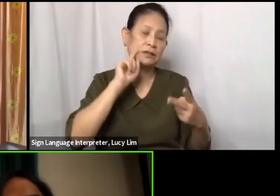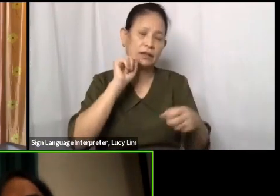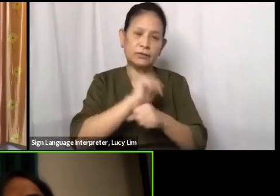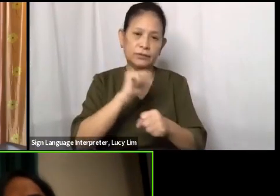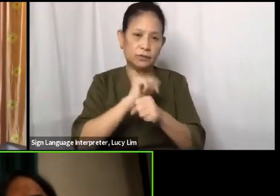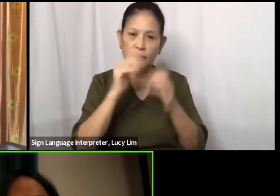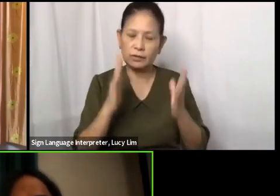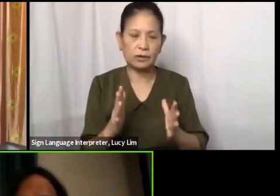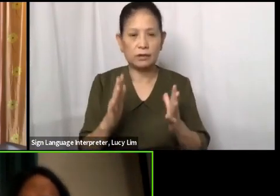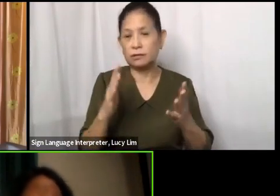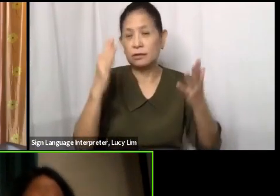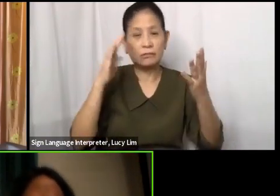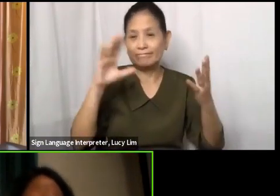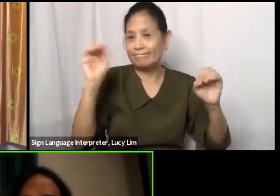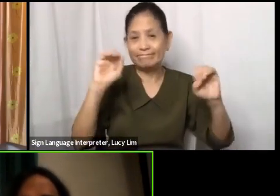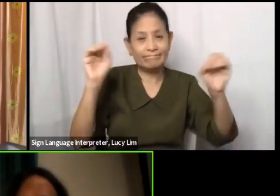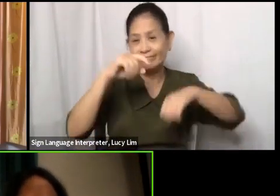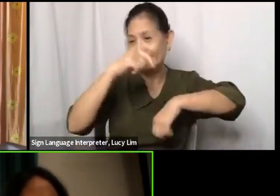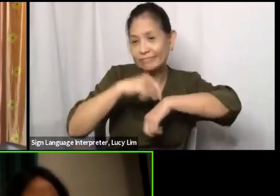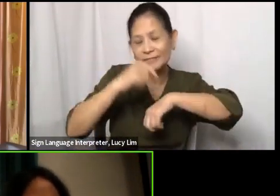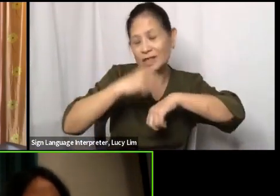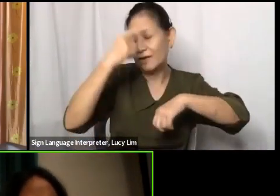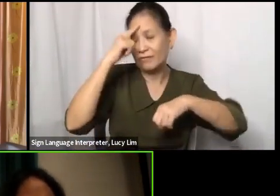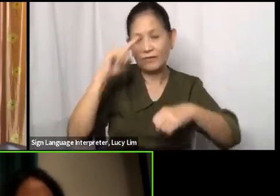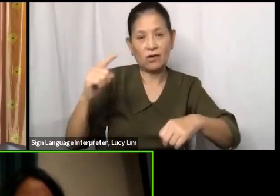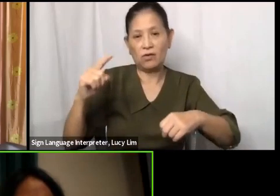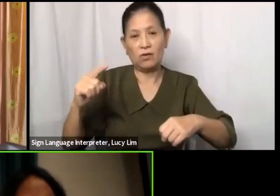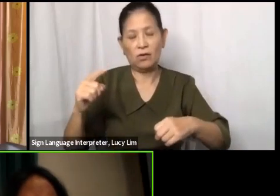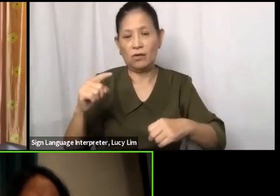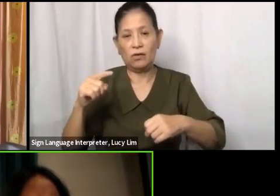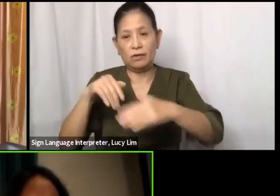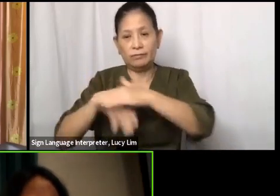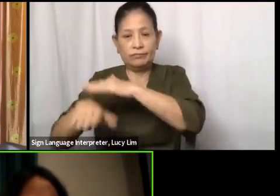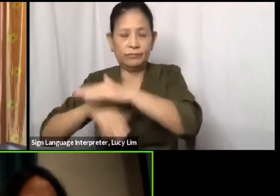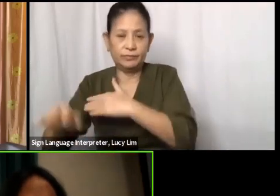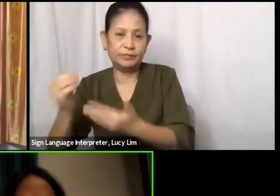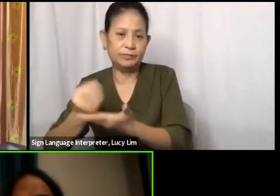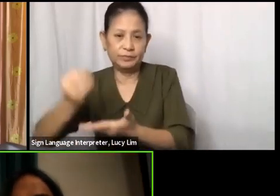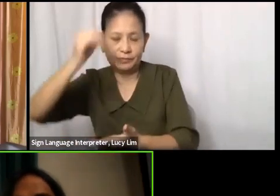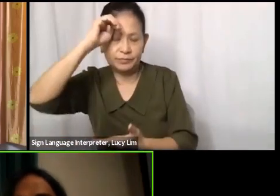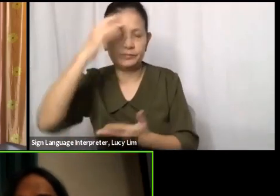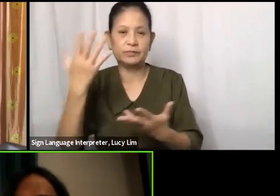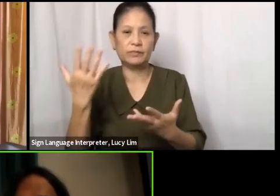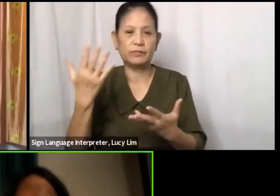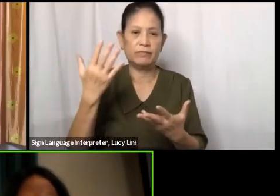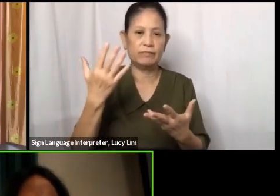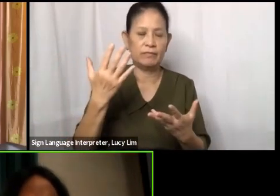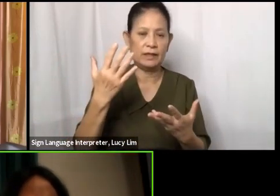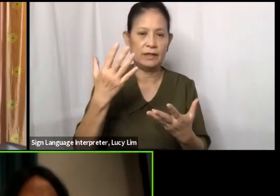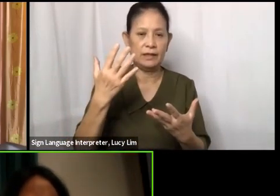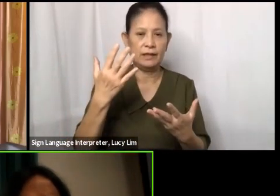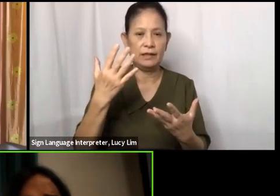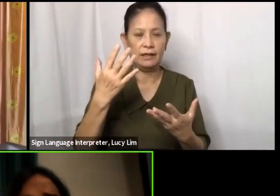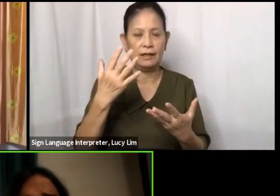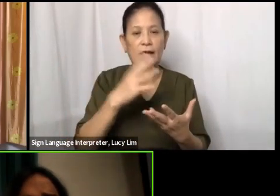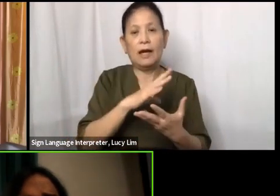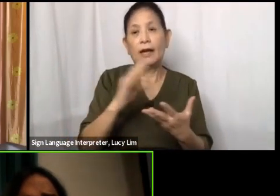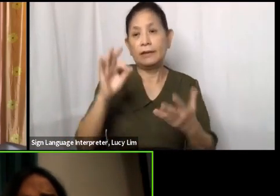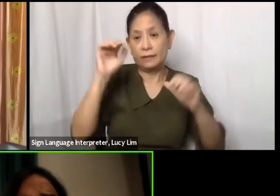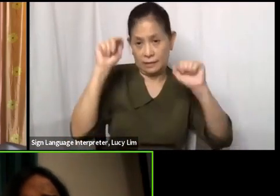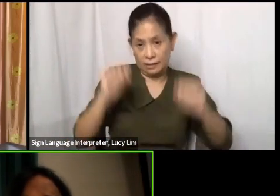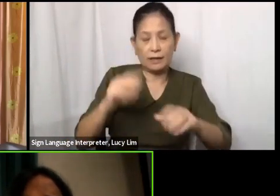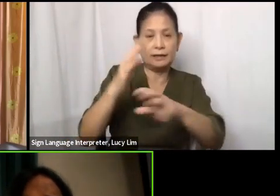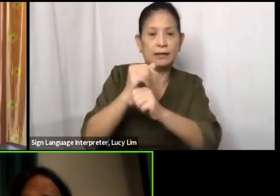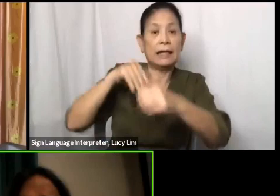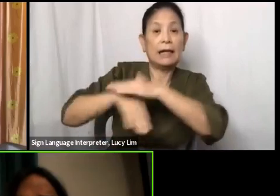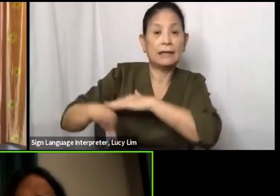get now education. They have now some of the access, and they can get the education to by some institutions, and to